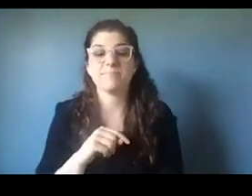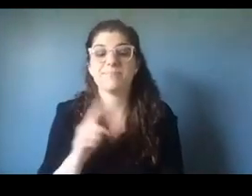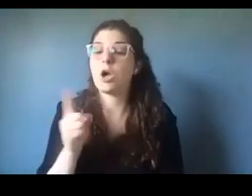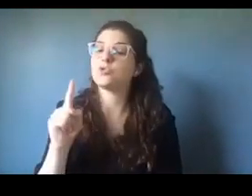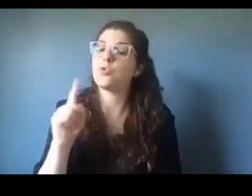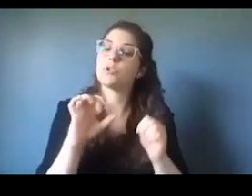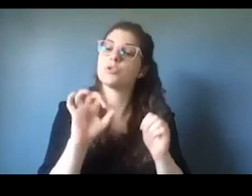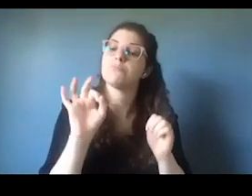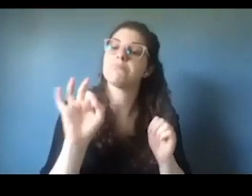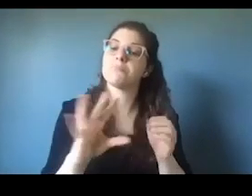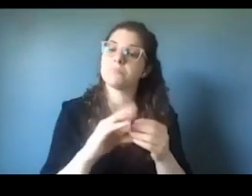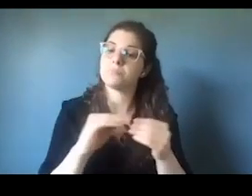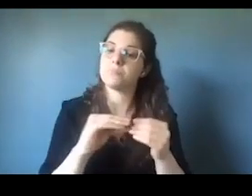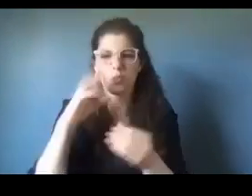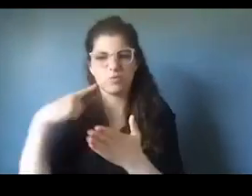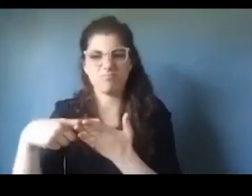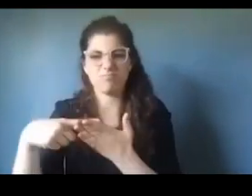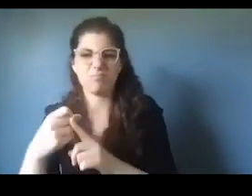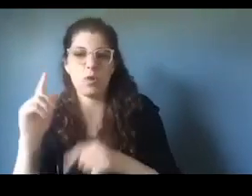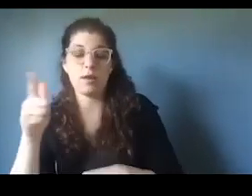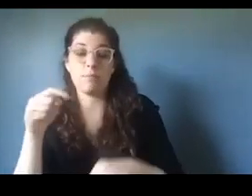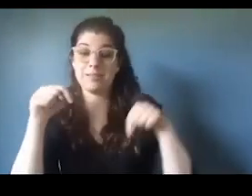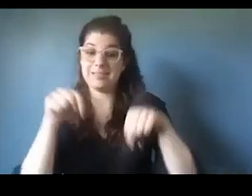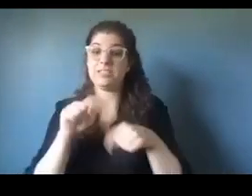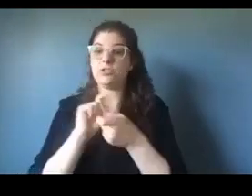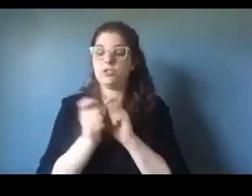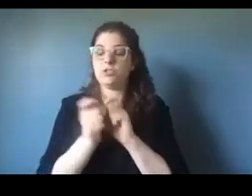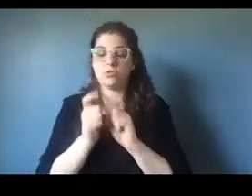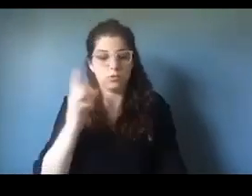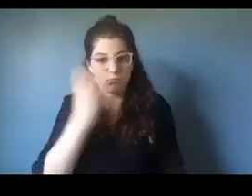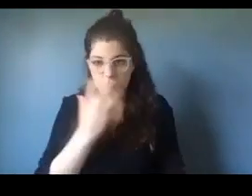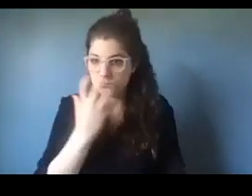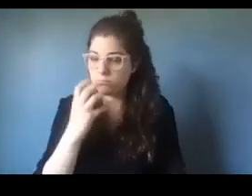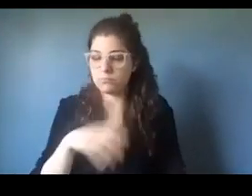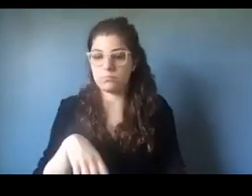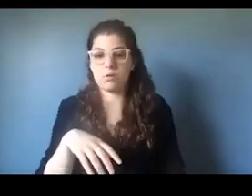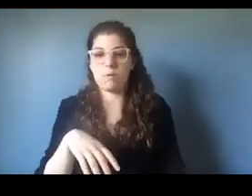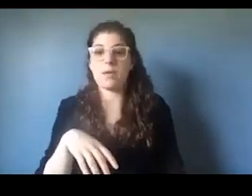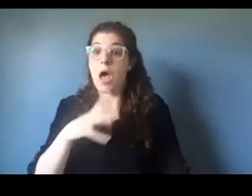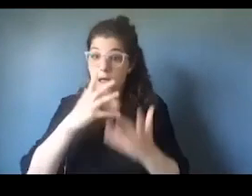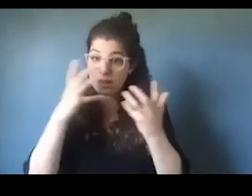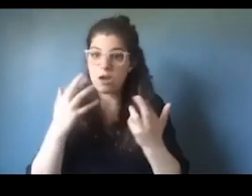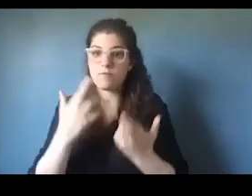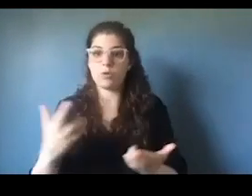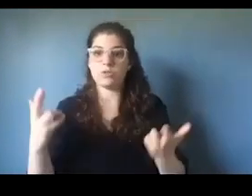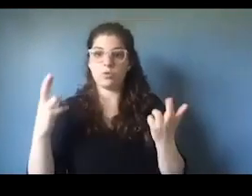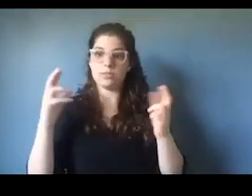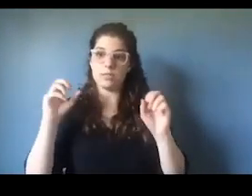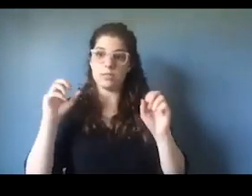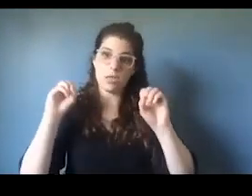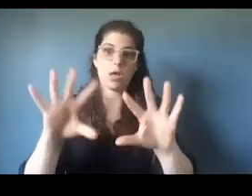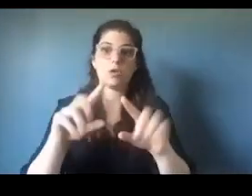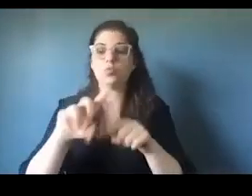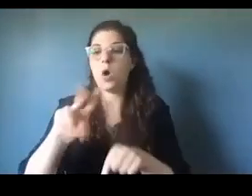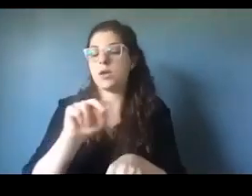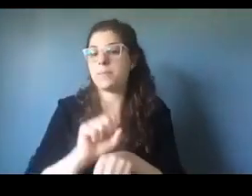to is that these are really unprecedented changes and really direct a lot of resources to unemployed workers. But the other way of looking